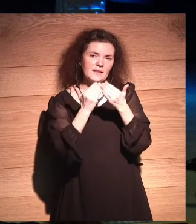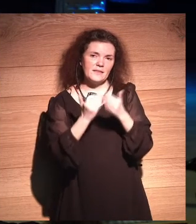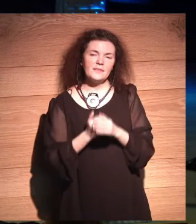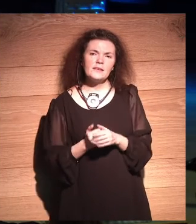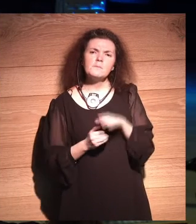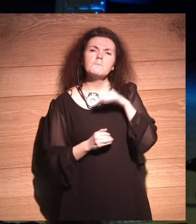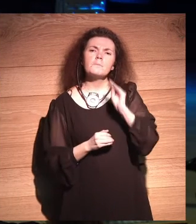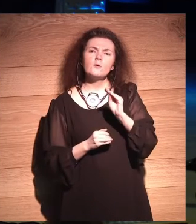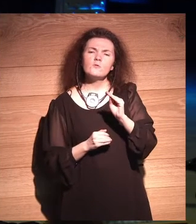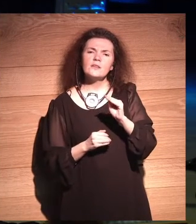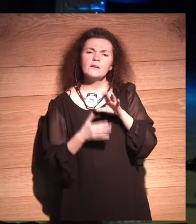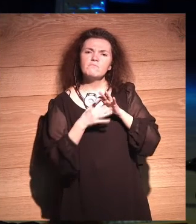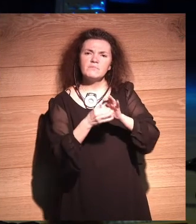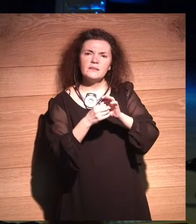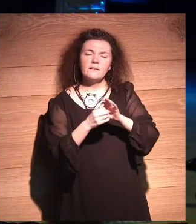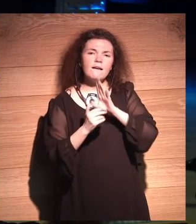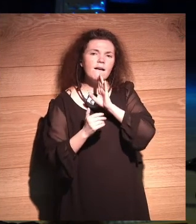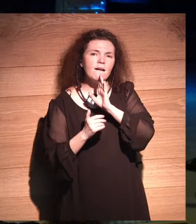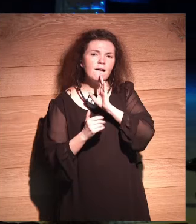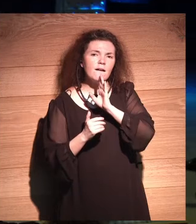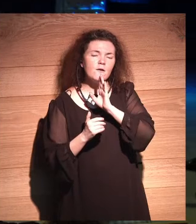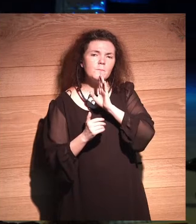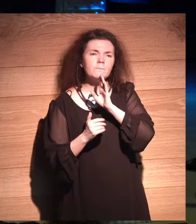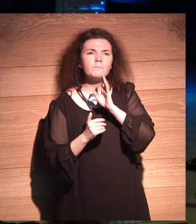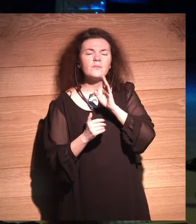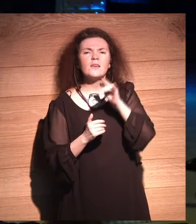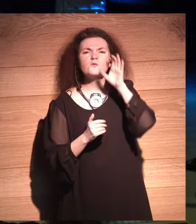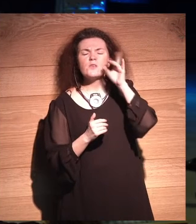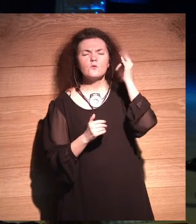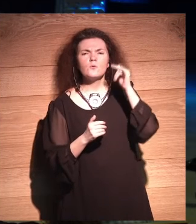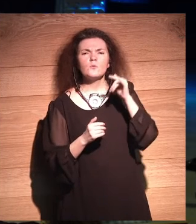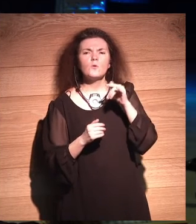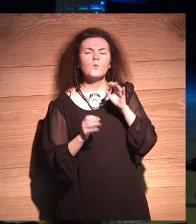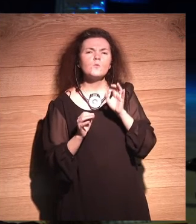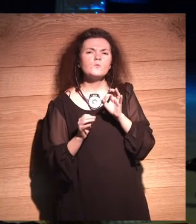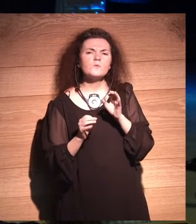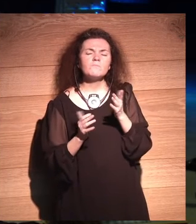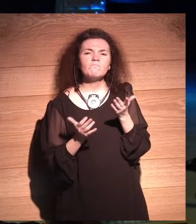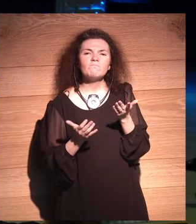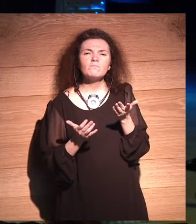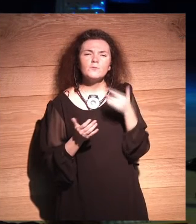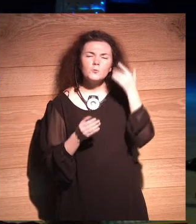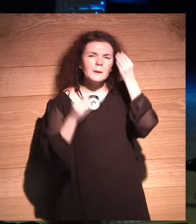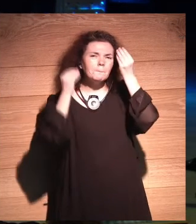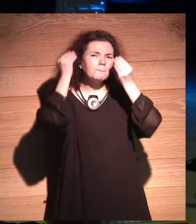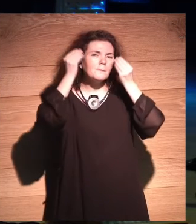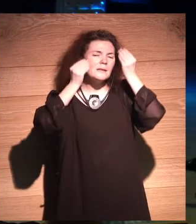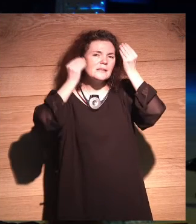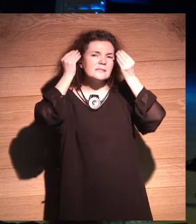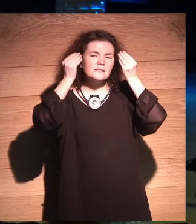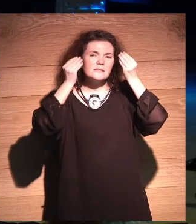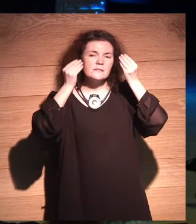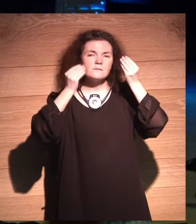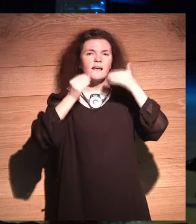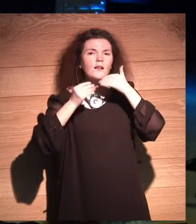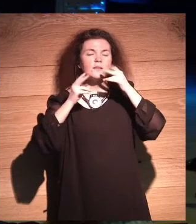heard. And it would be about what's your opinion about something that myself, I don't actually have an opinion yet.